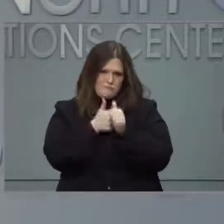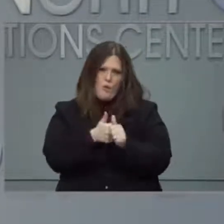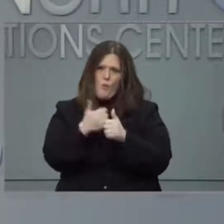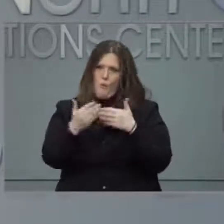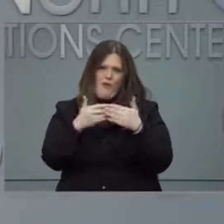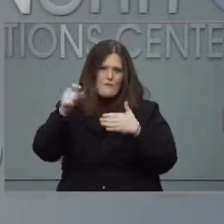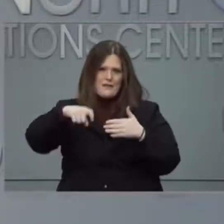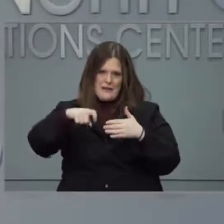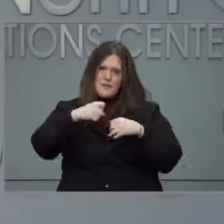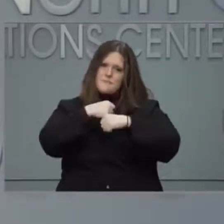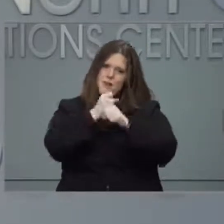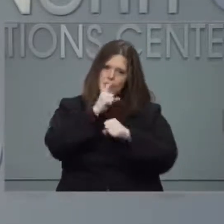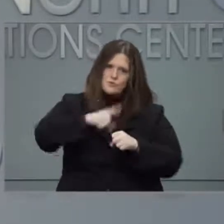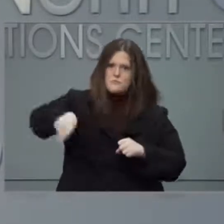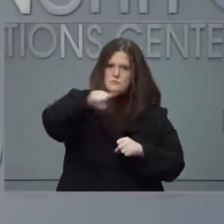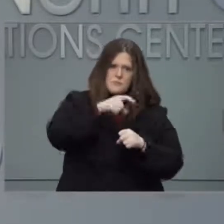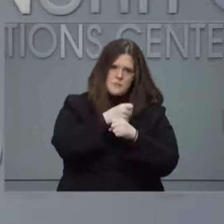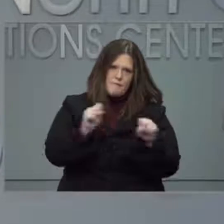Next question, please.